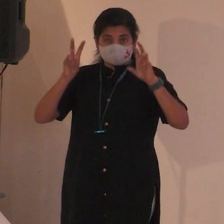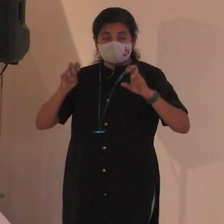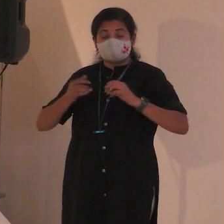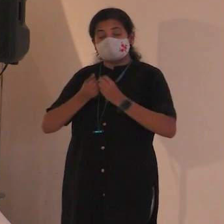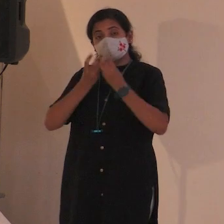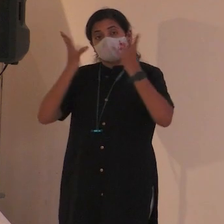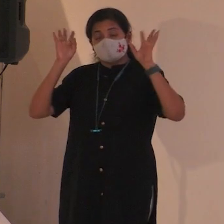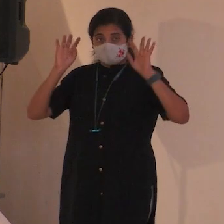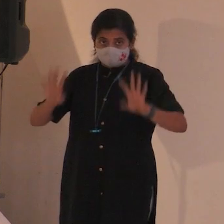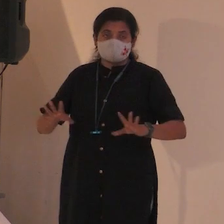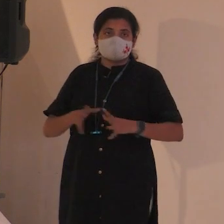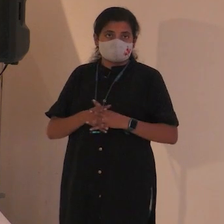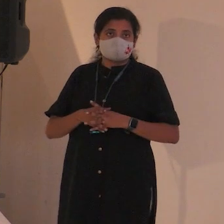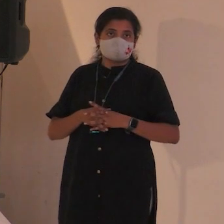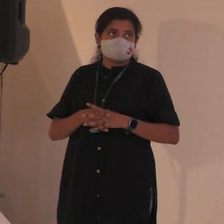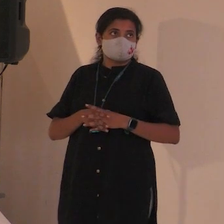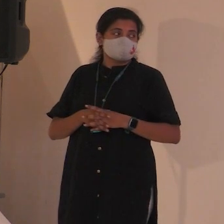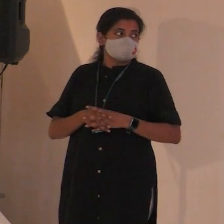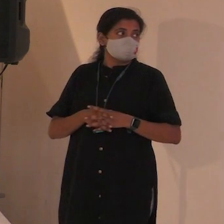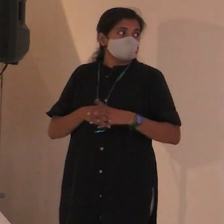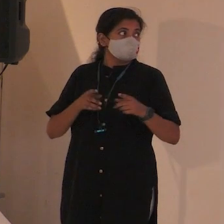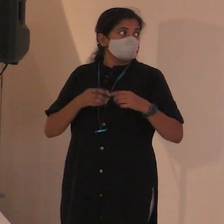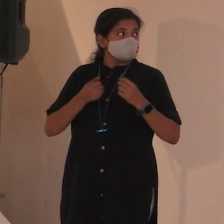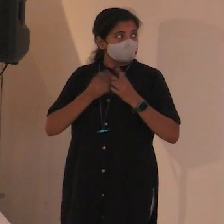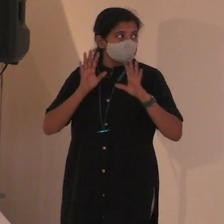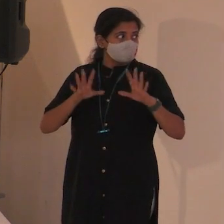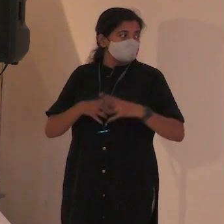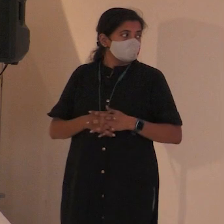the Grandmill Songs cover,